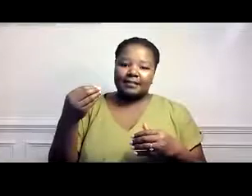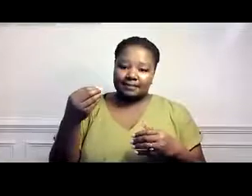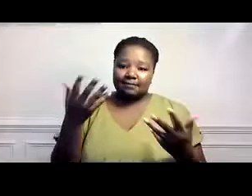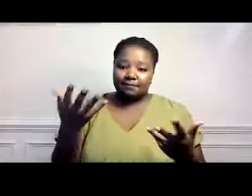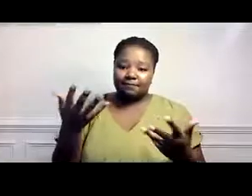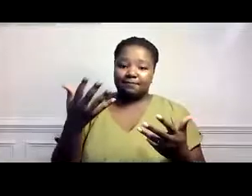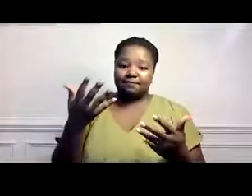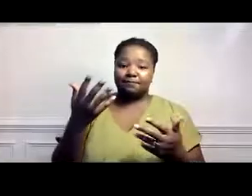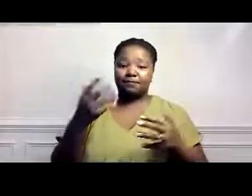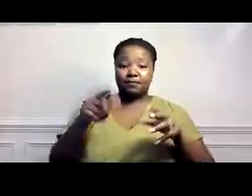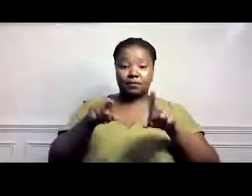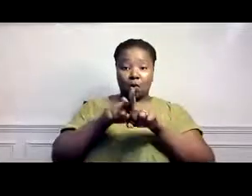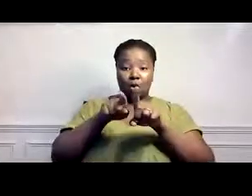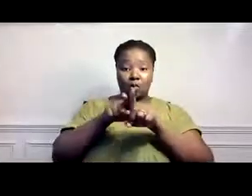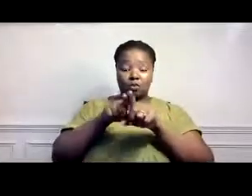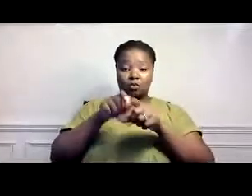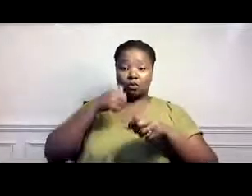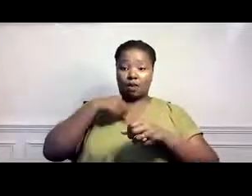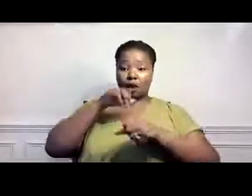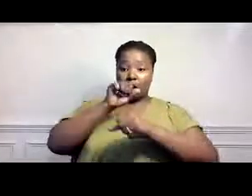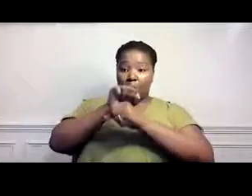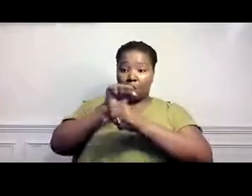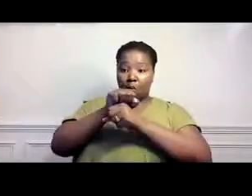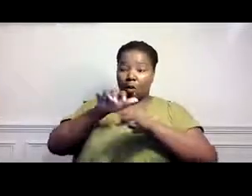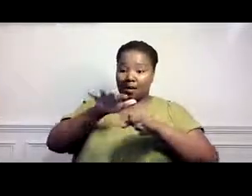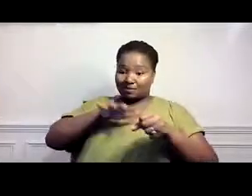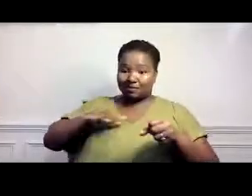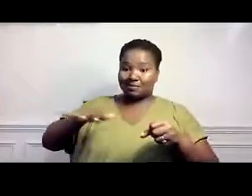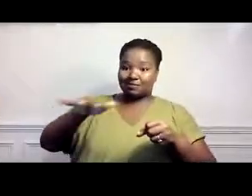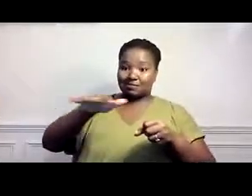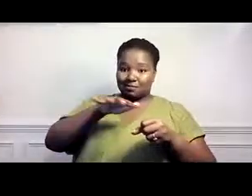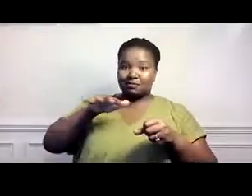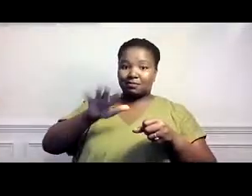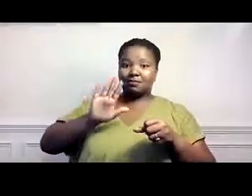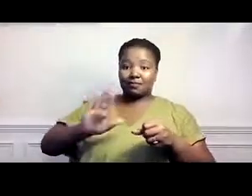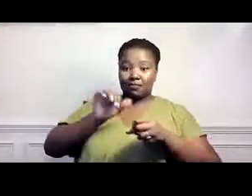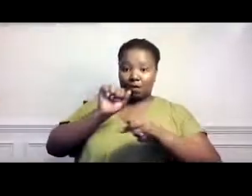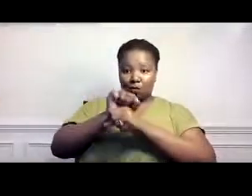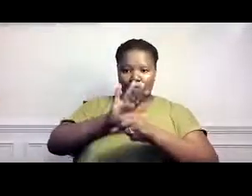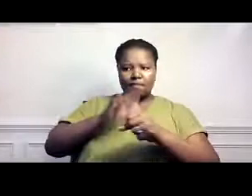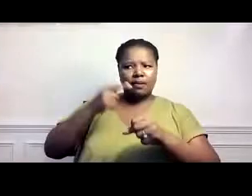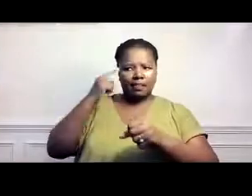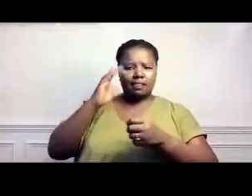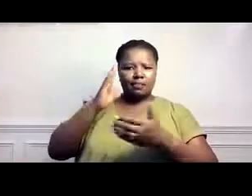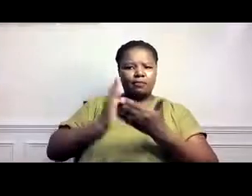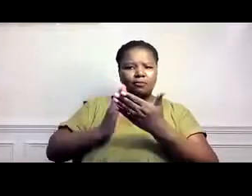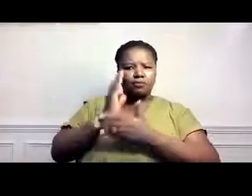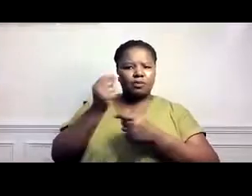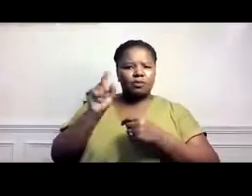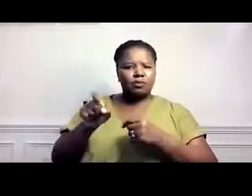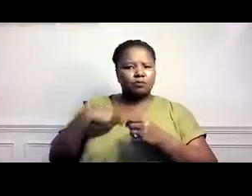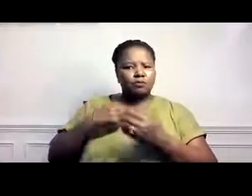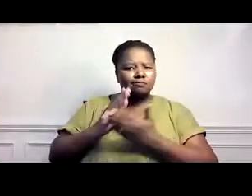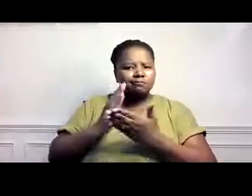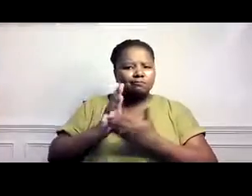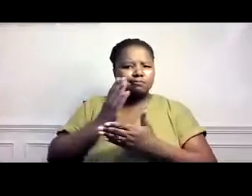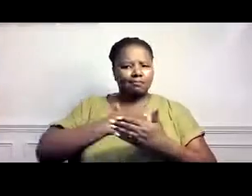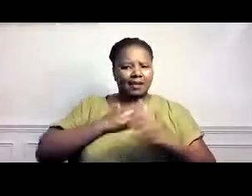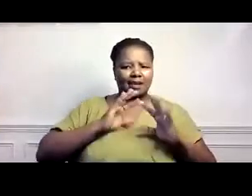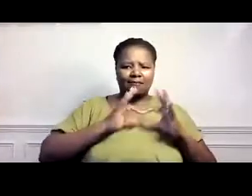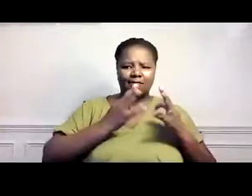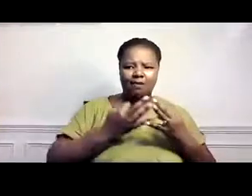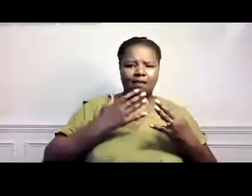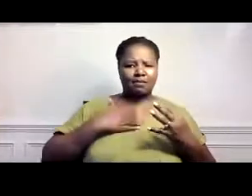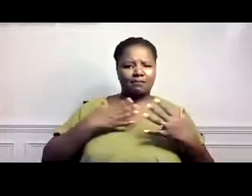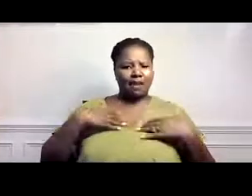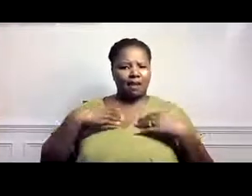also in the field that I work in, I do believe it's the right thing to do. And for my own health and my family and all of those